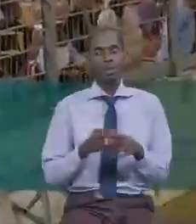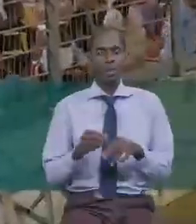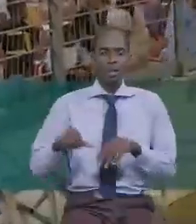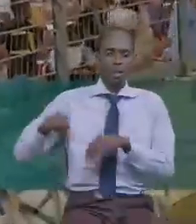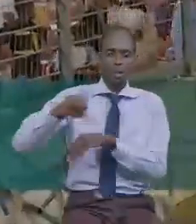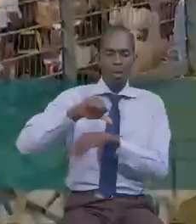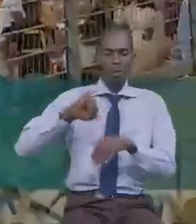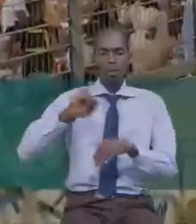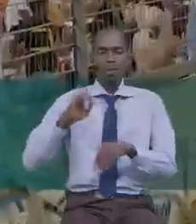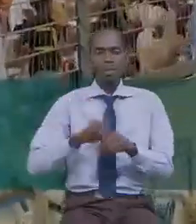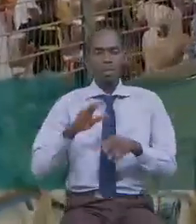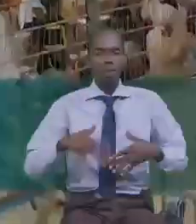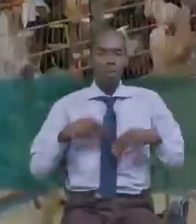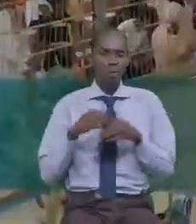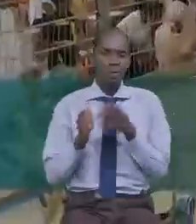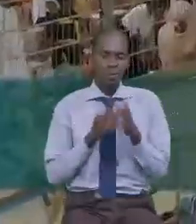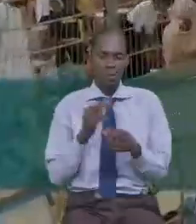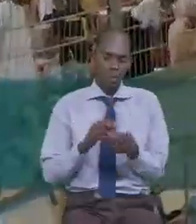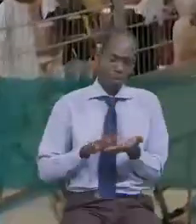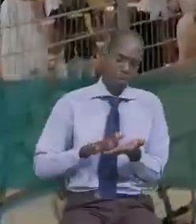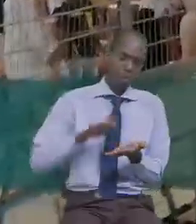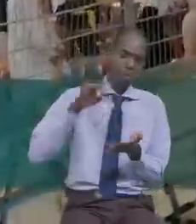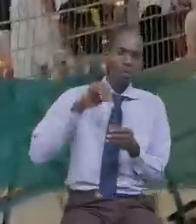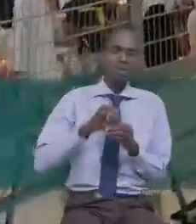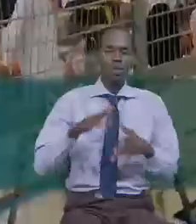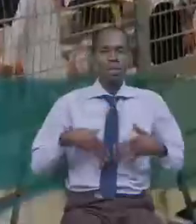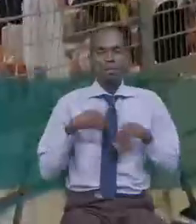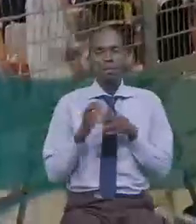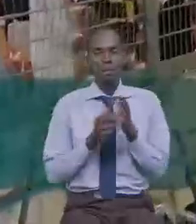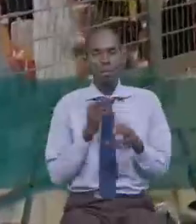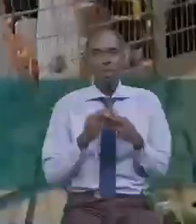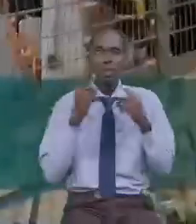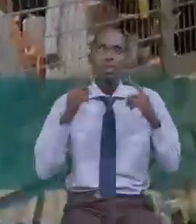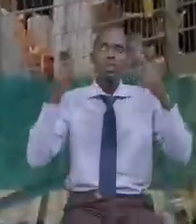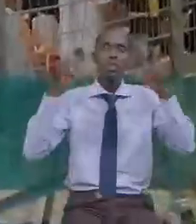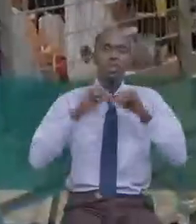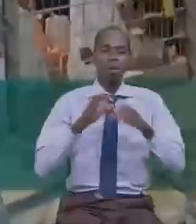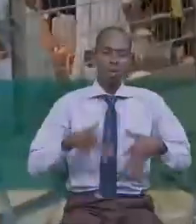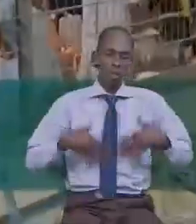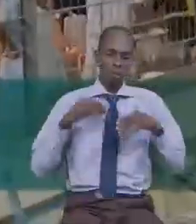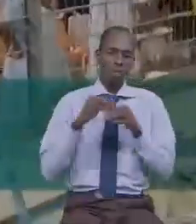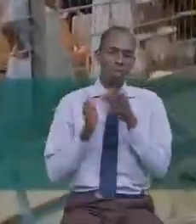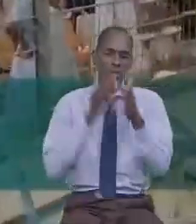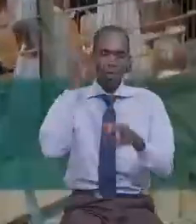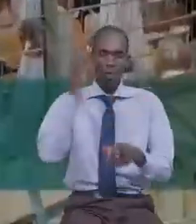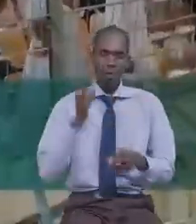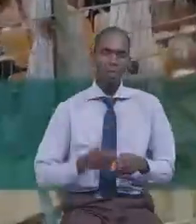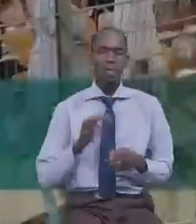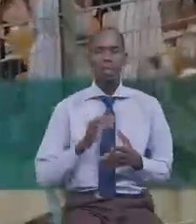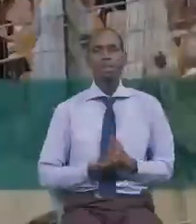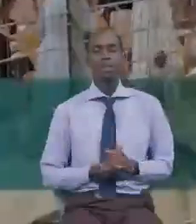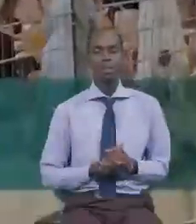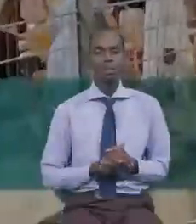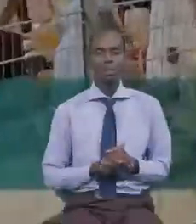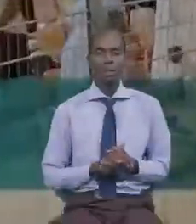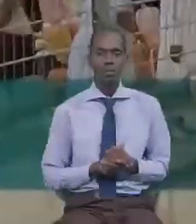life. Glory in your life. Achievement in your life, in Jesus' name.